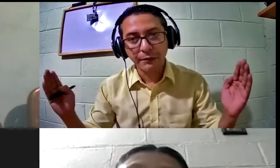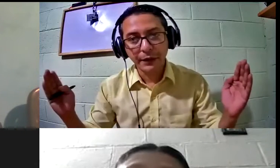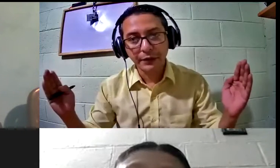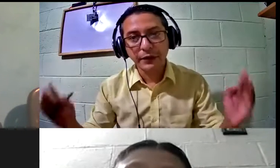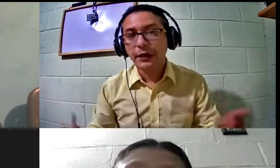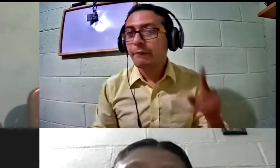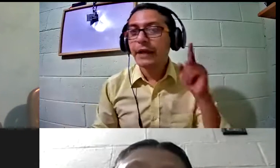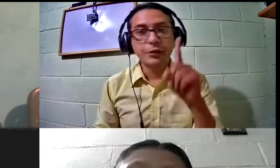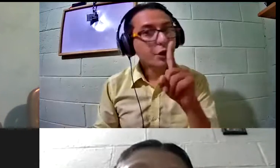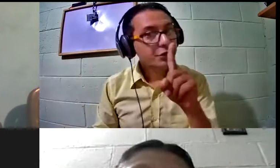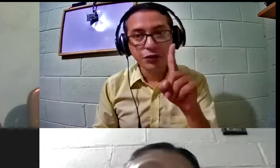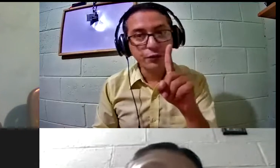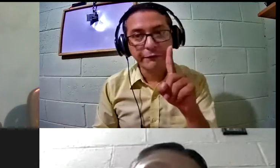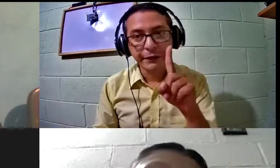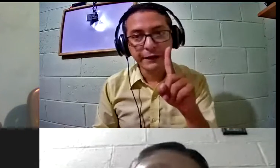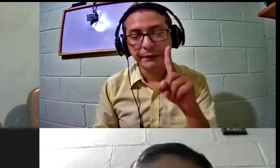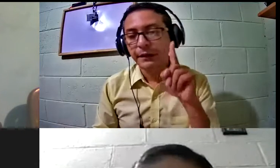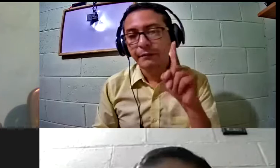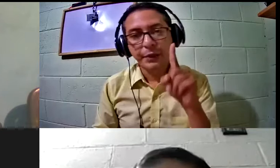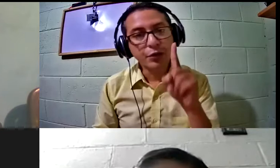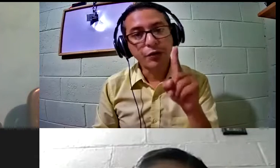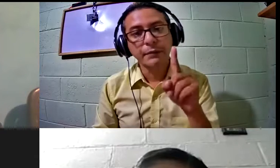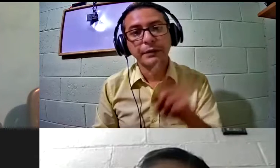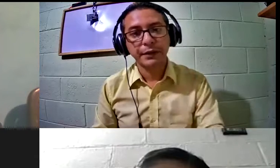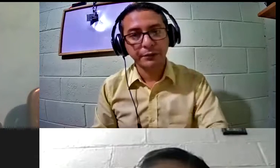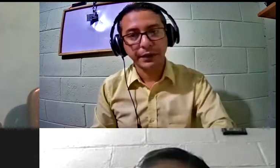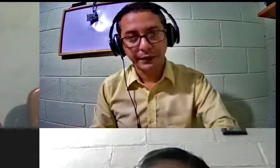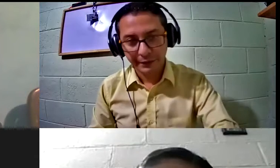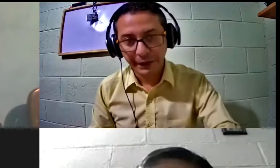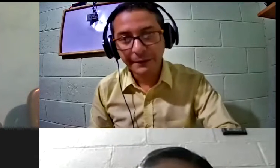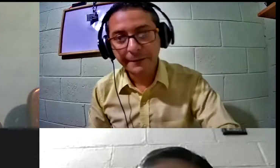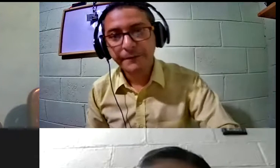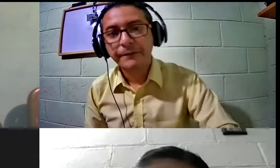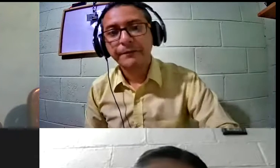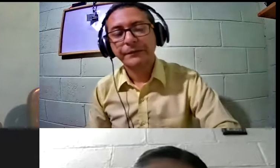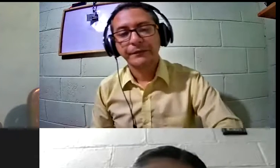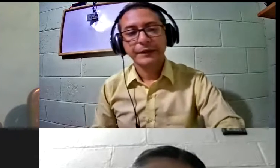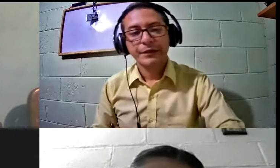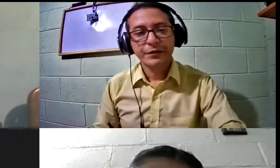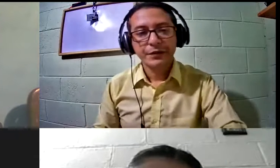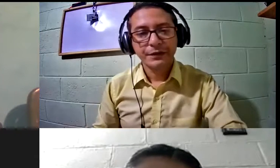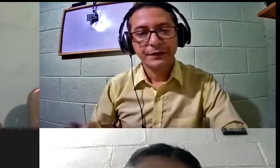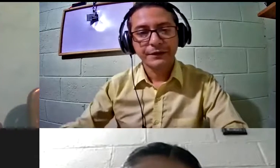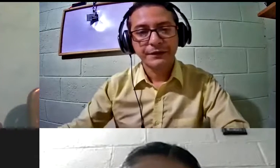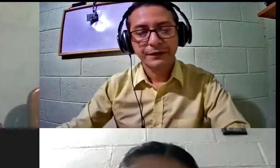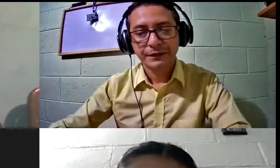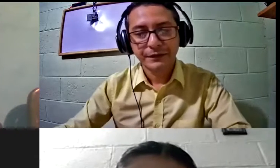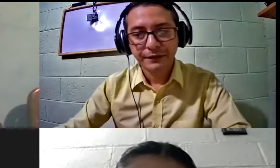nombre completo. But not just with the first name. Pero no con el primer nombre. Okay? Okay, teacher.